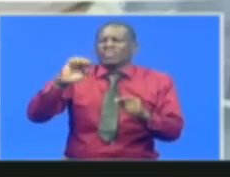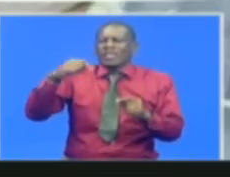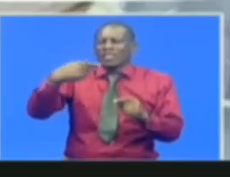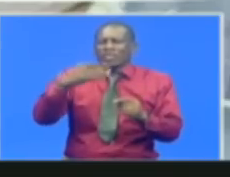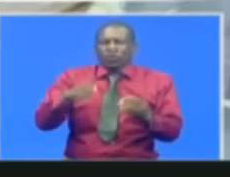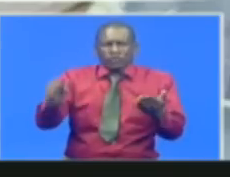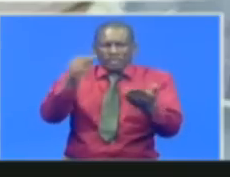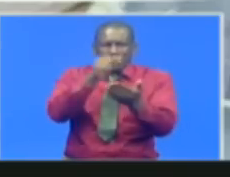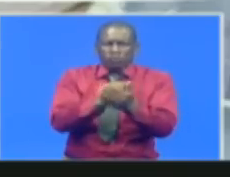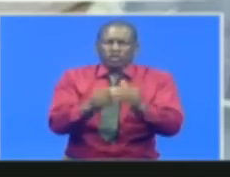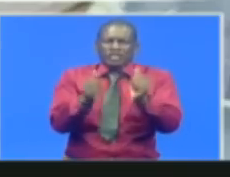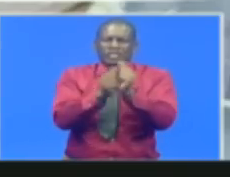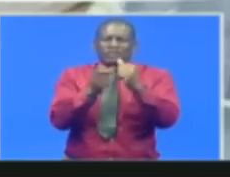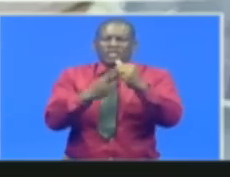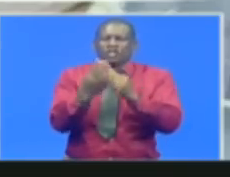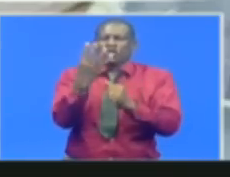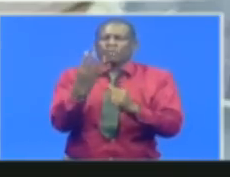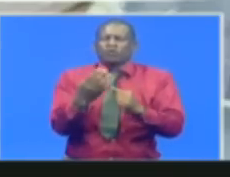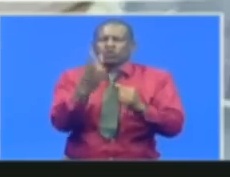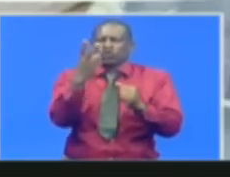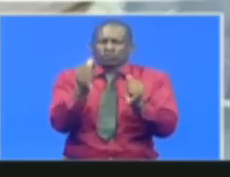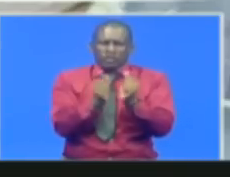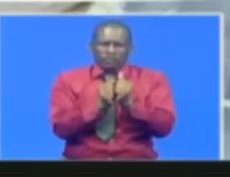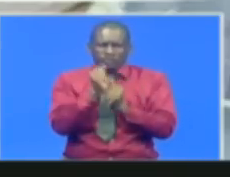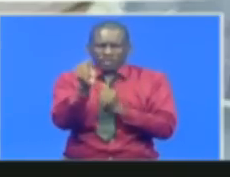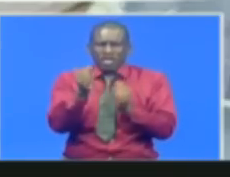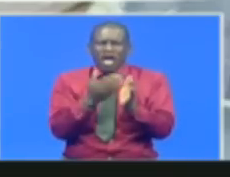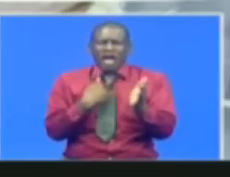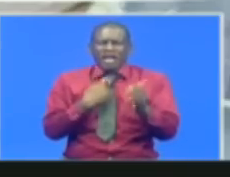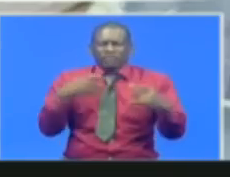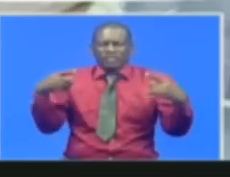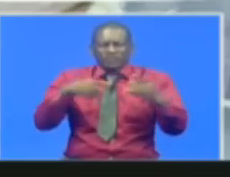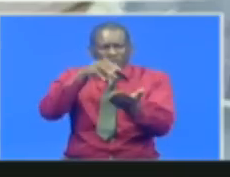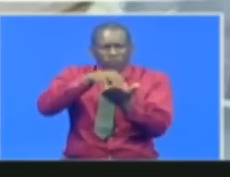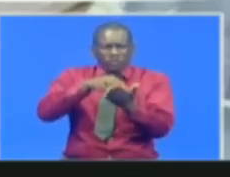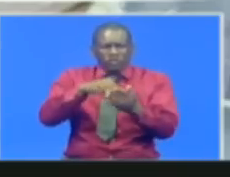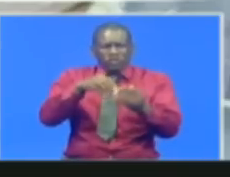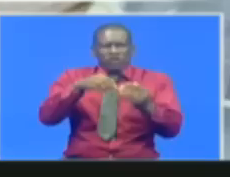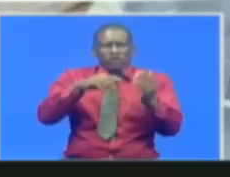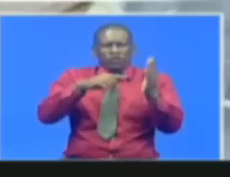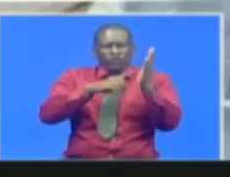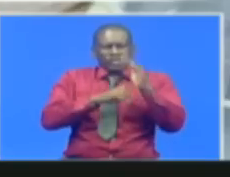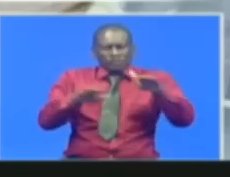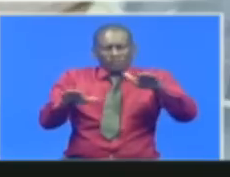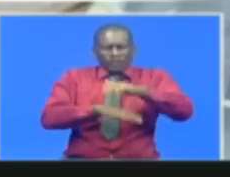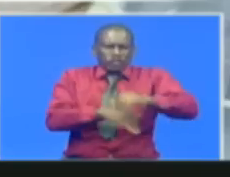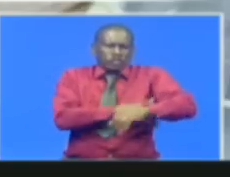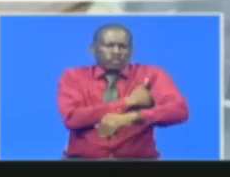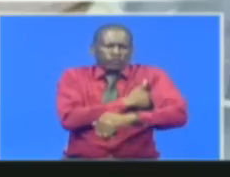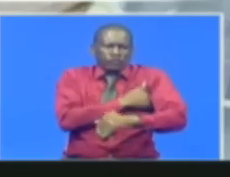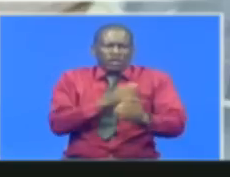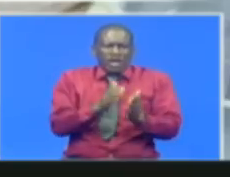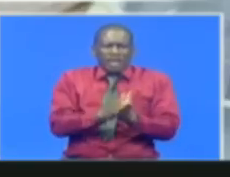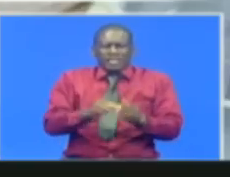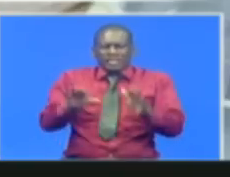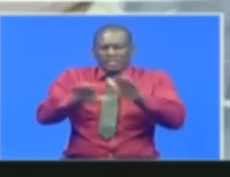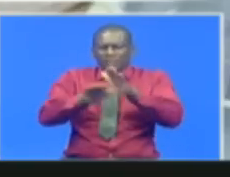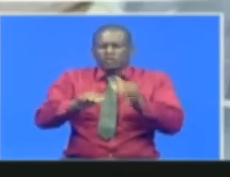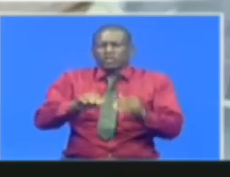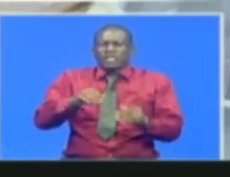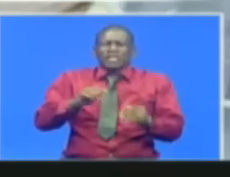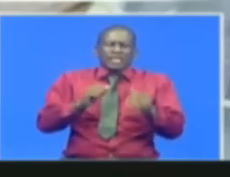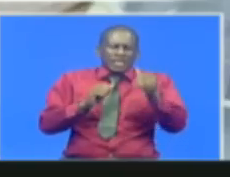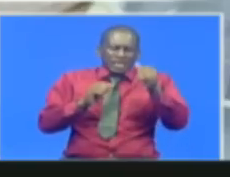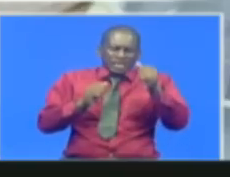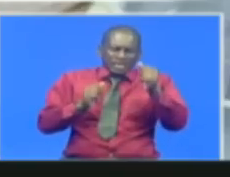of April 2015 and has held various command positions such as the Vice Chief of the Defense Forces, Navy Commander, Deputy Navy Commander